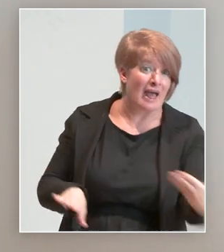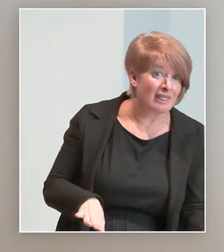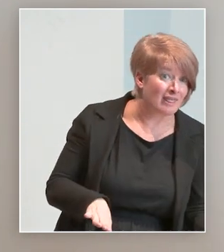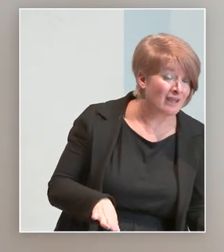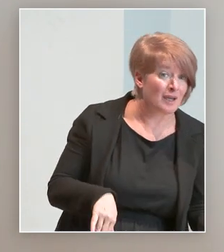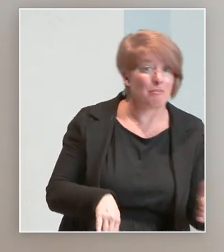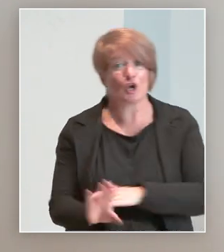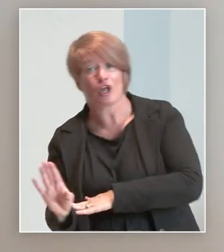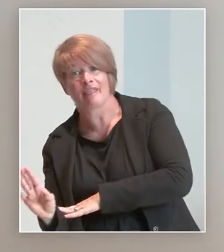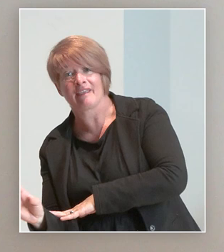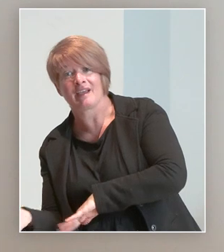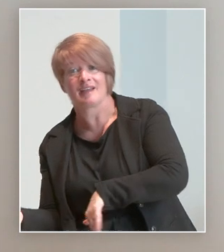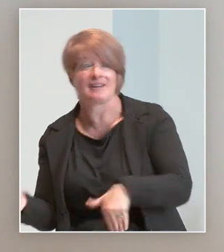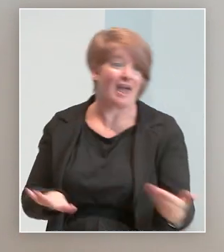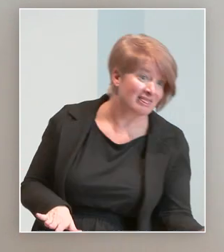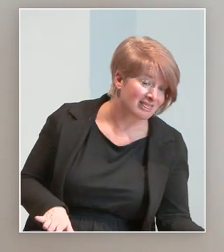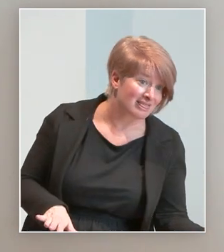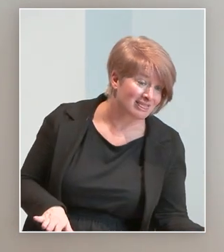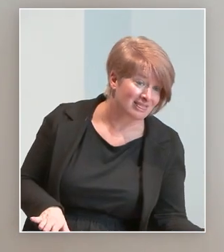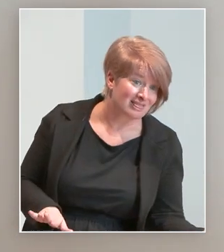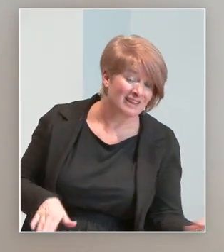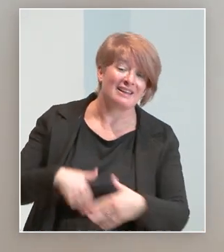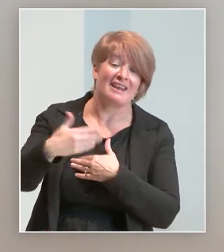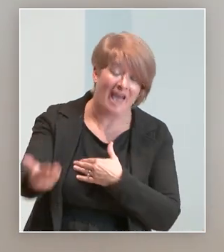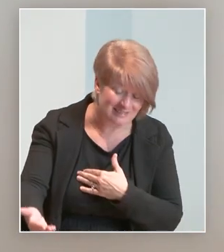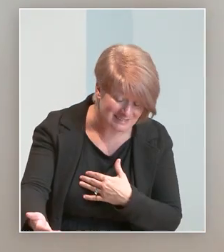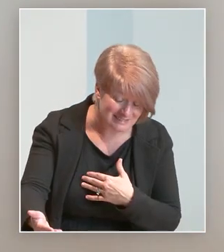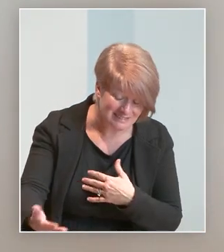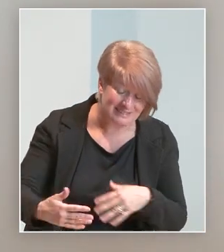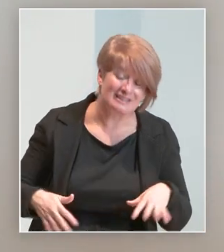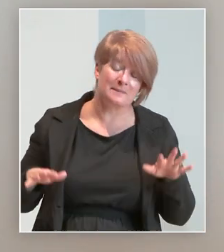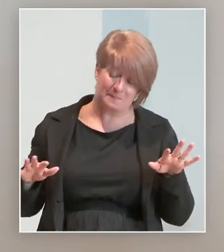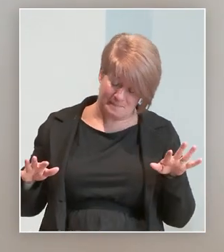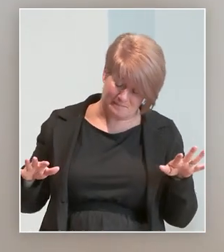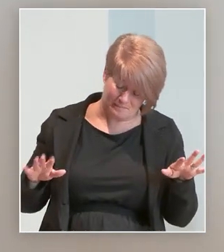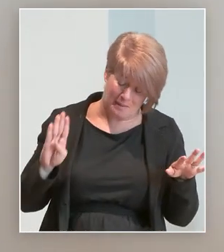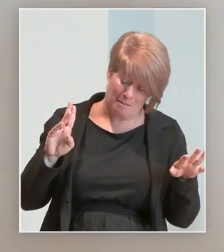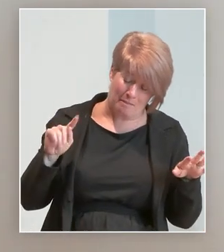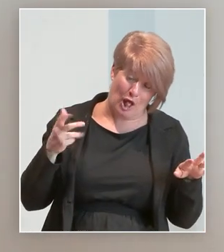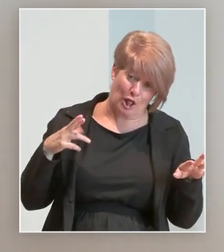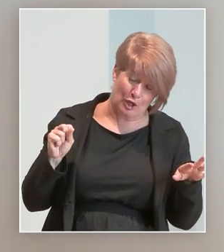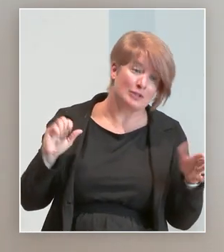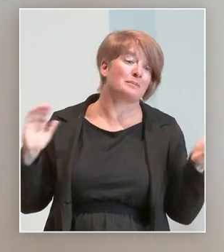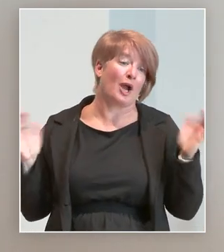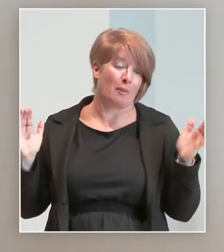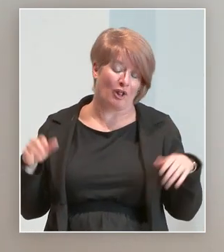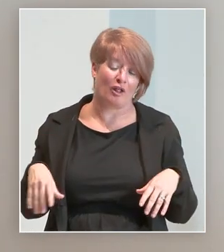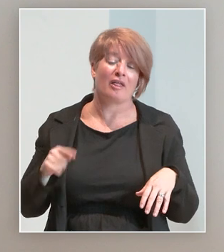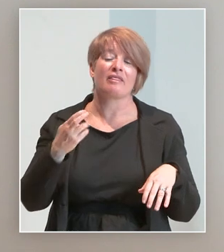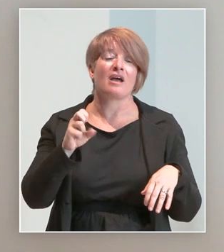and death. The next step, as instructed in Octavia Butler's Parable of the Sower, published